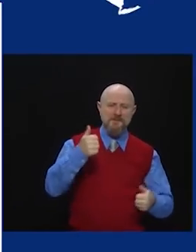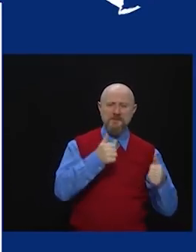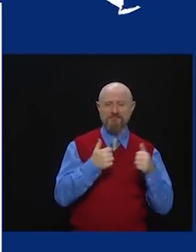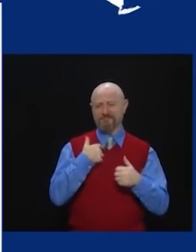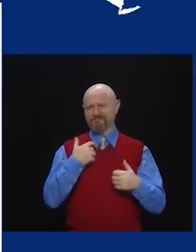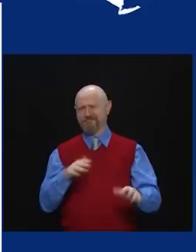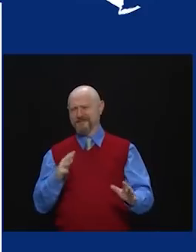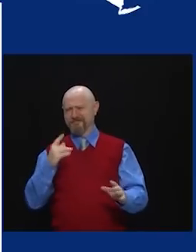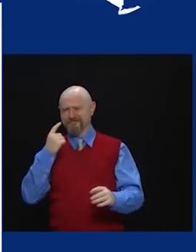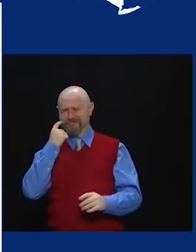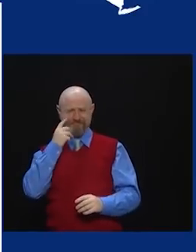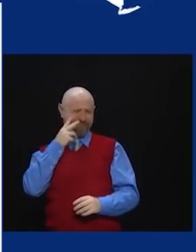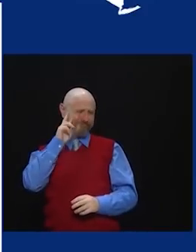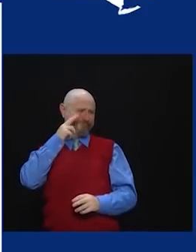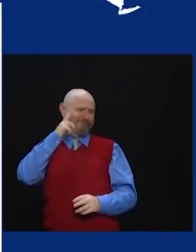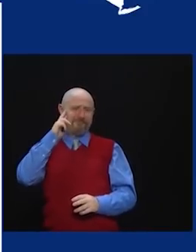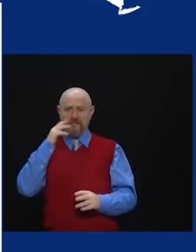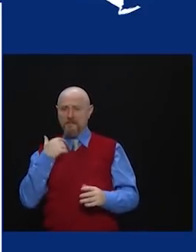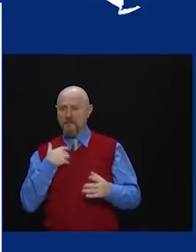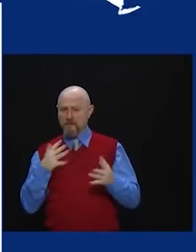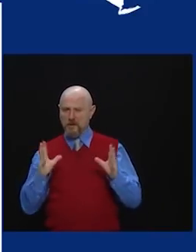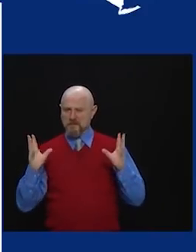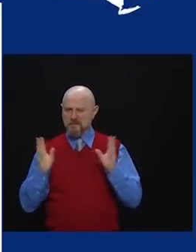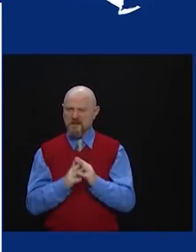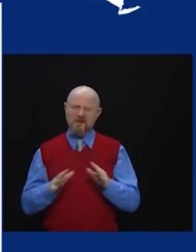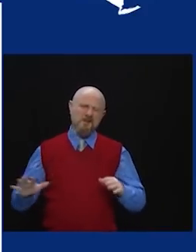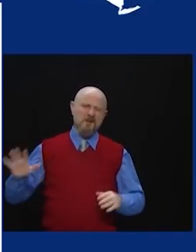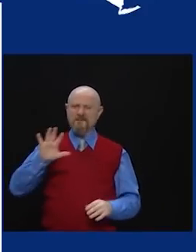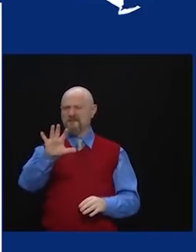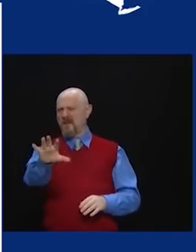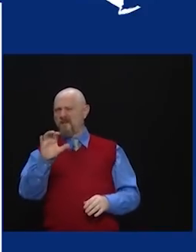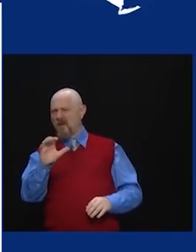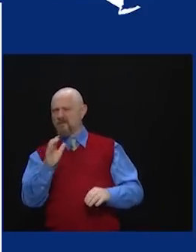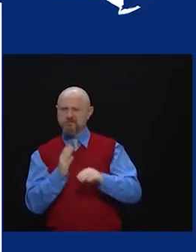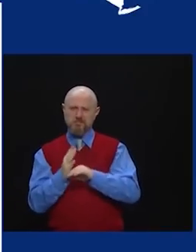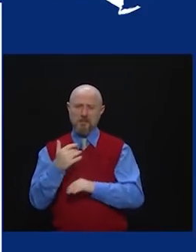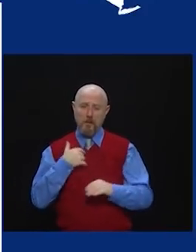the guidance for our test to stay plan is found at